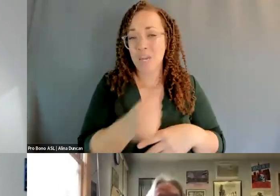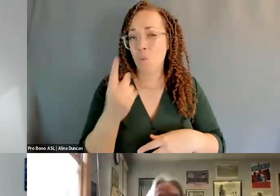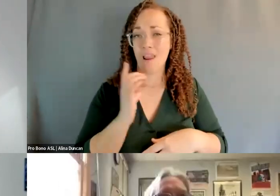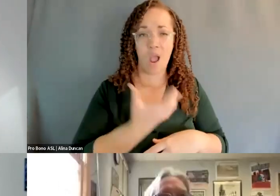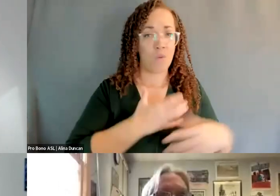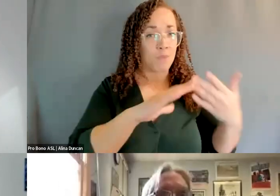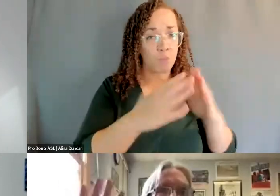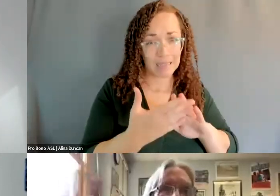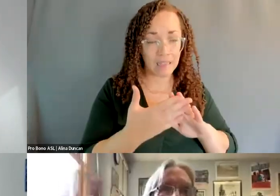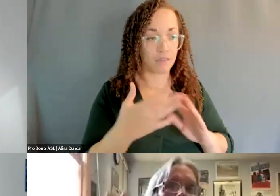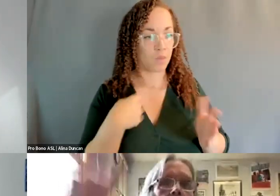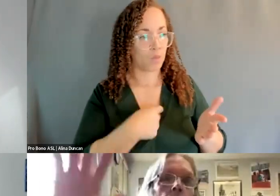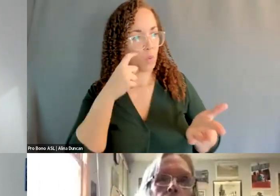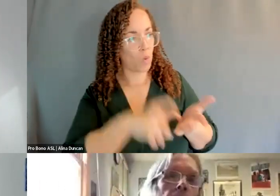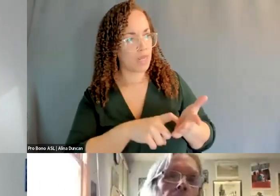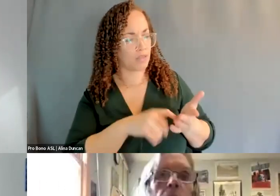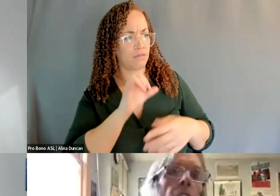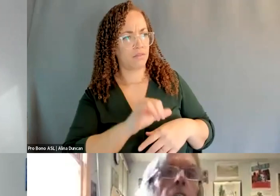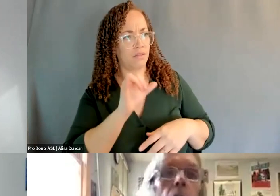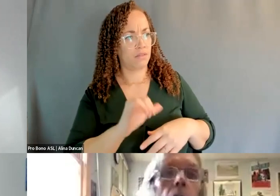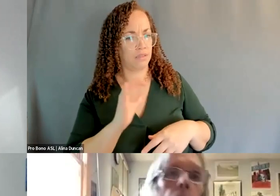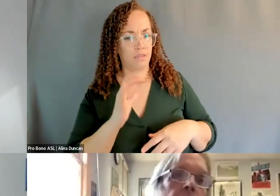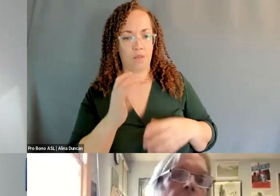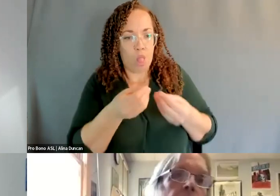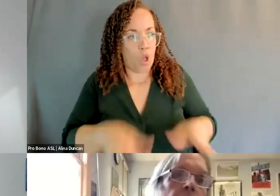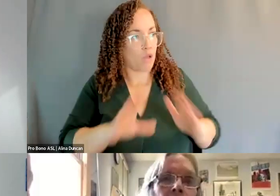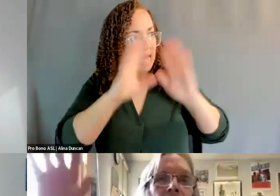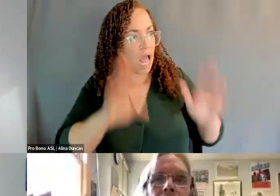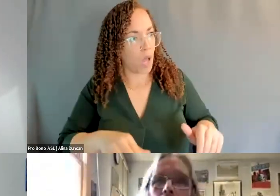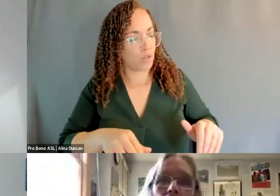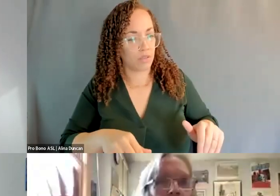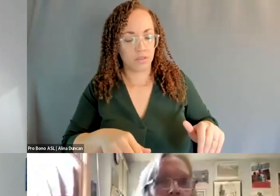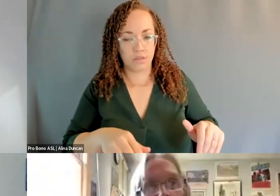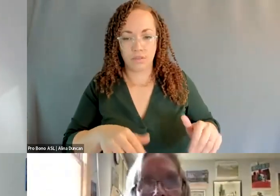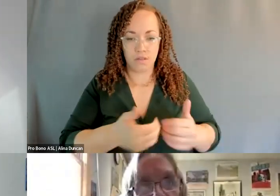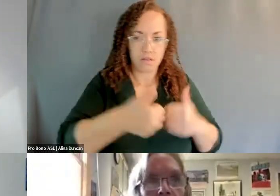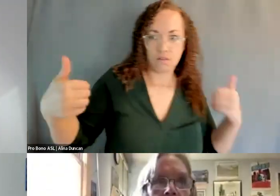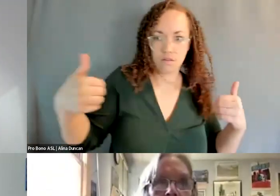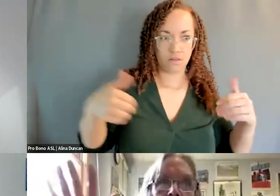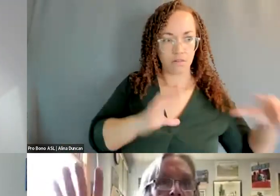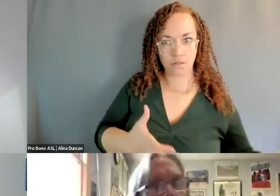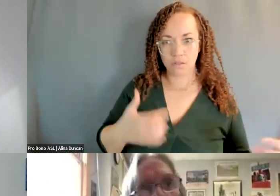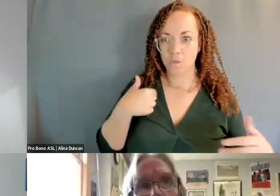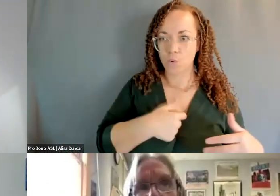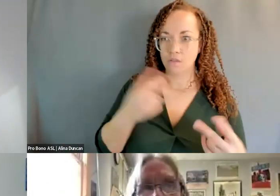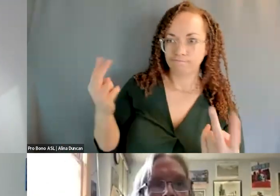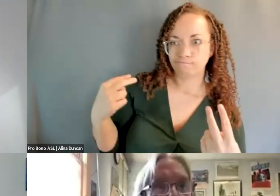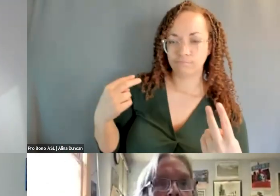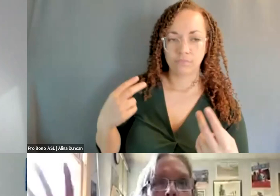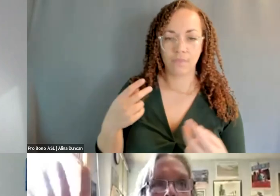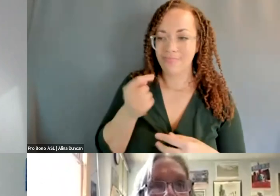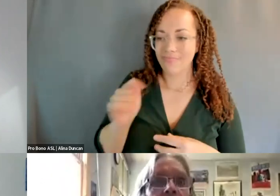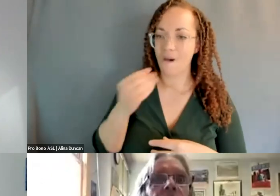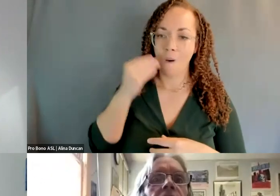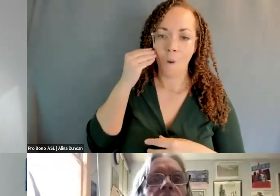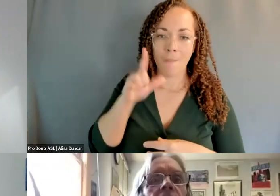the separation. Once we lost our housing, suddenly it was we were the homeless. And we started getting studied. And for 40 fucking